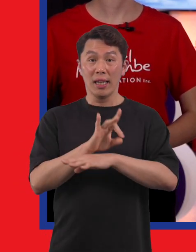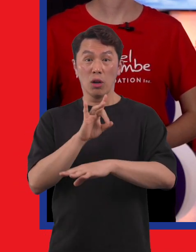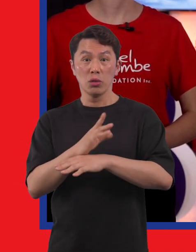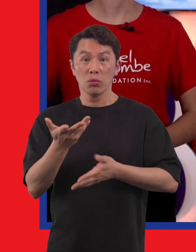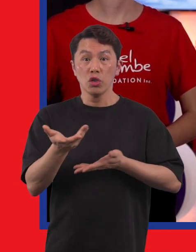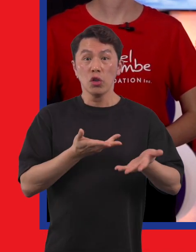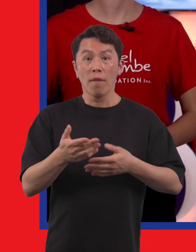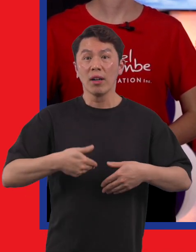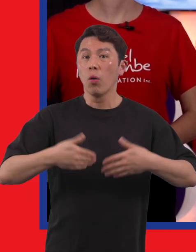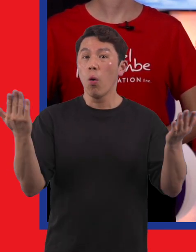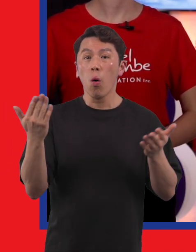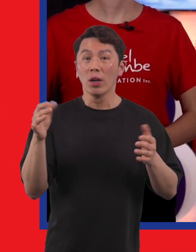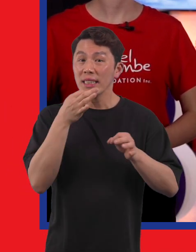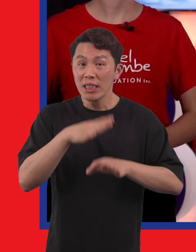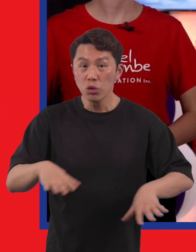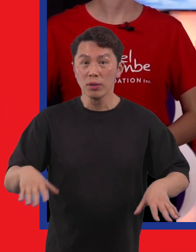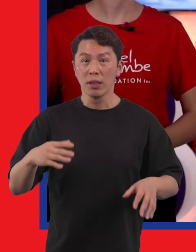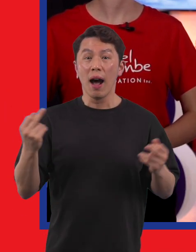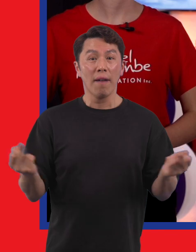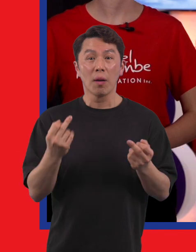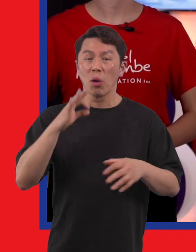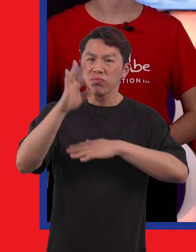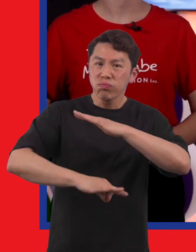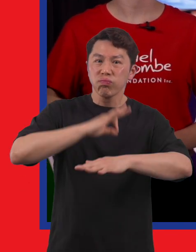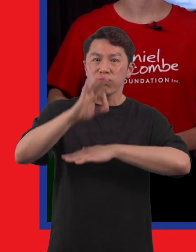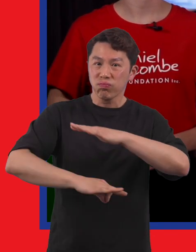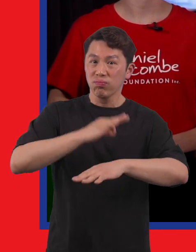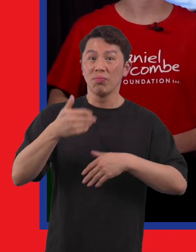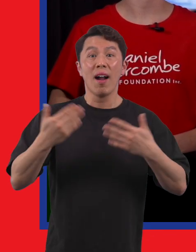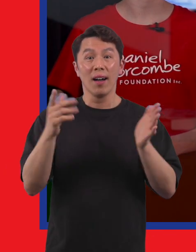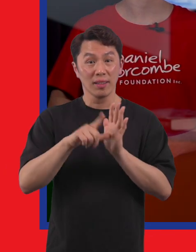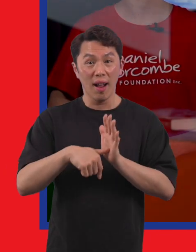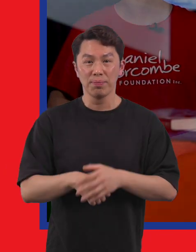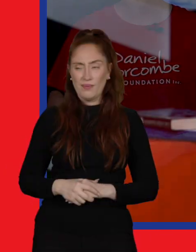phone counselling service for all kids, available anytime, day or night.